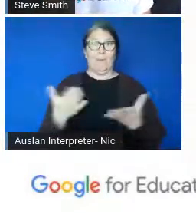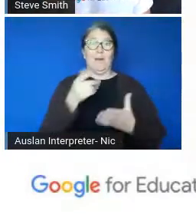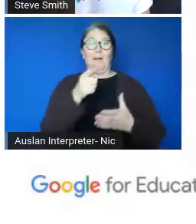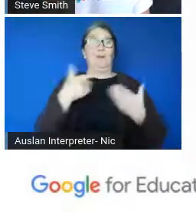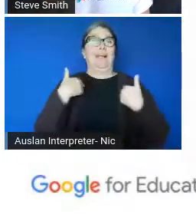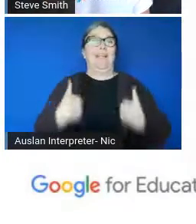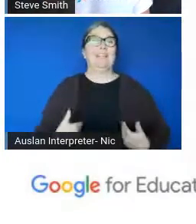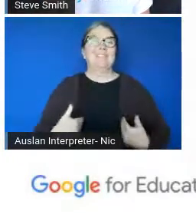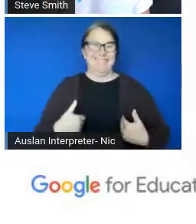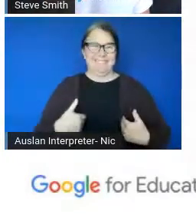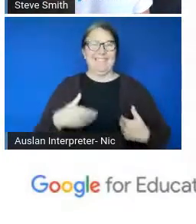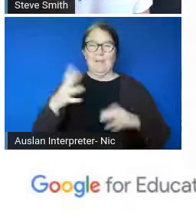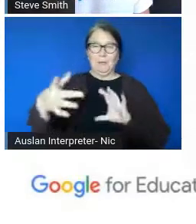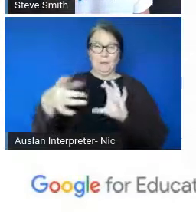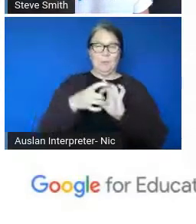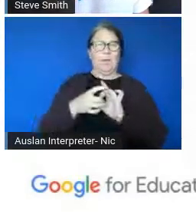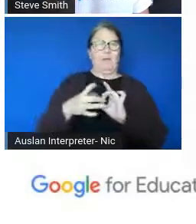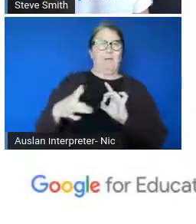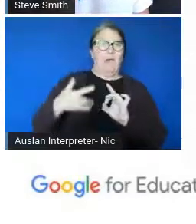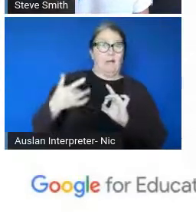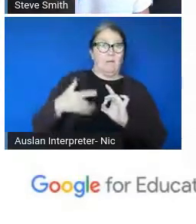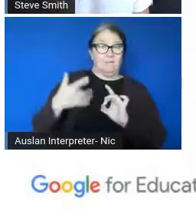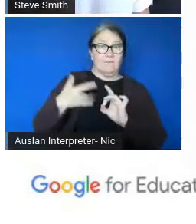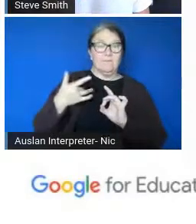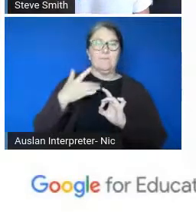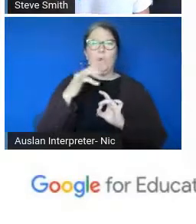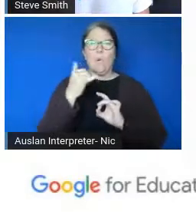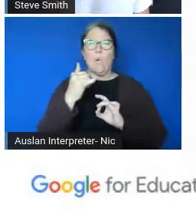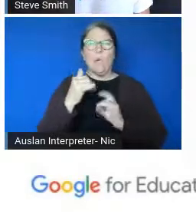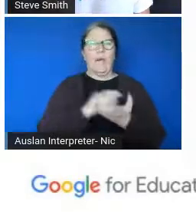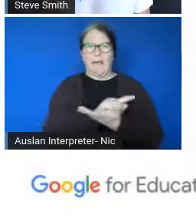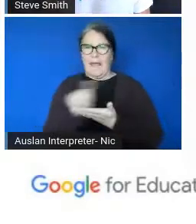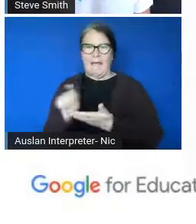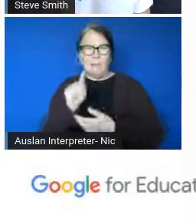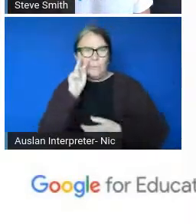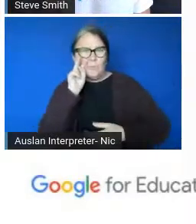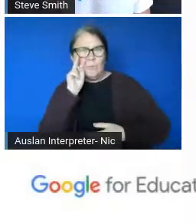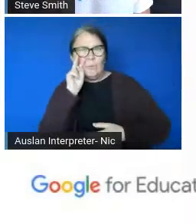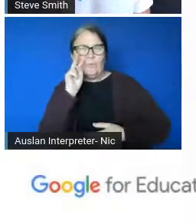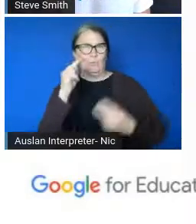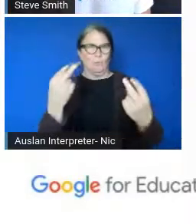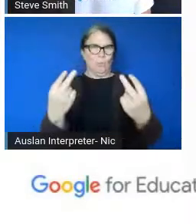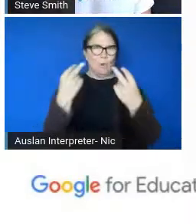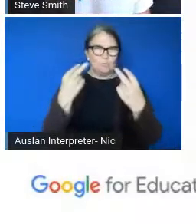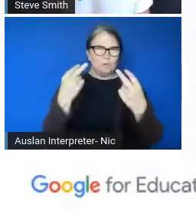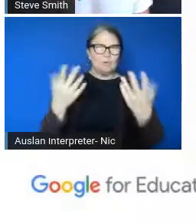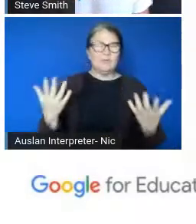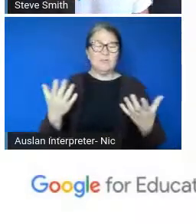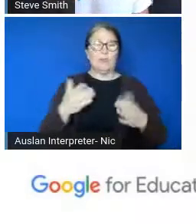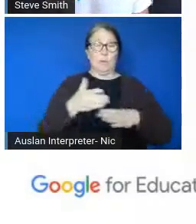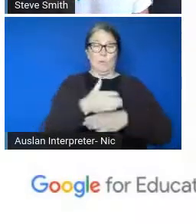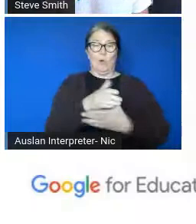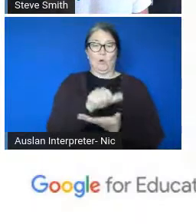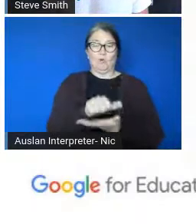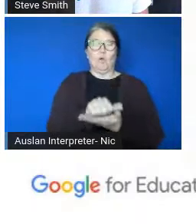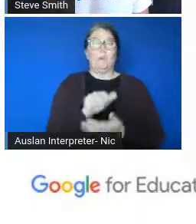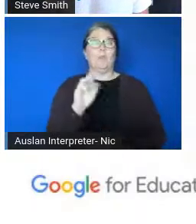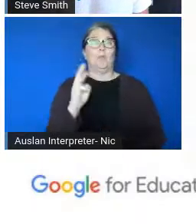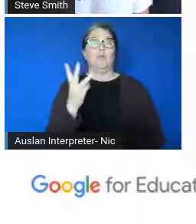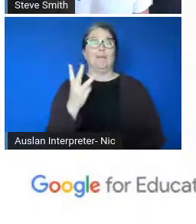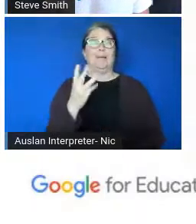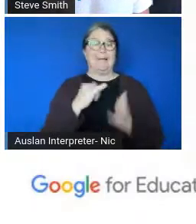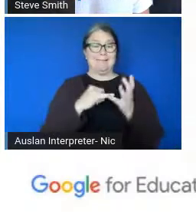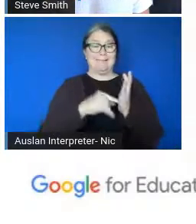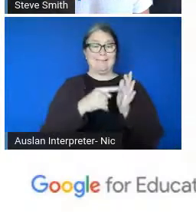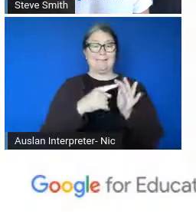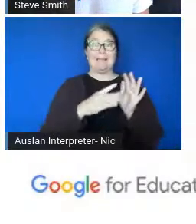live or watching the recording. This is workshop 3 in our STEM and social innovation